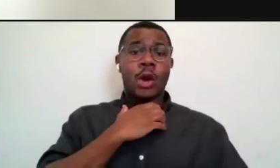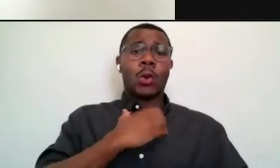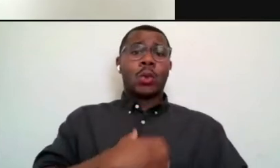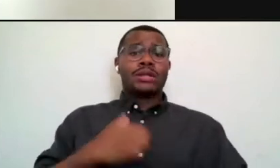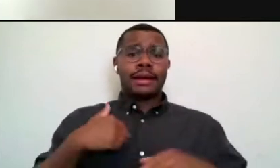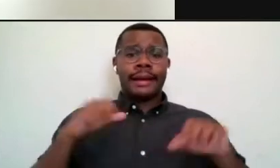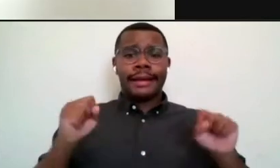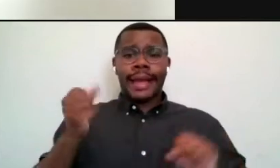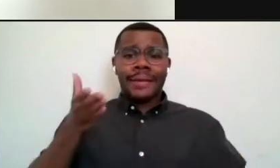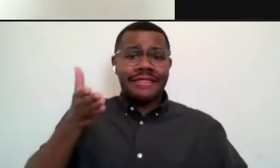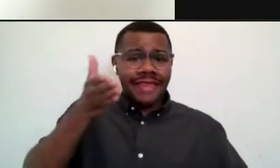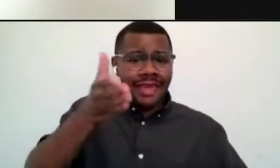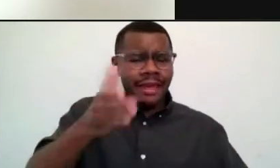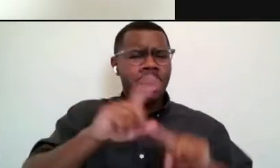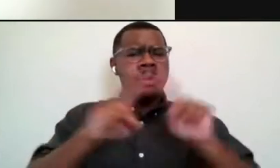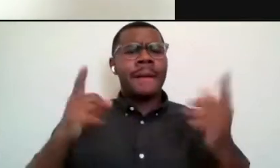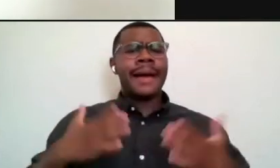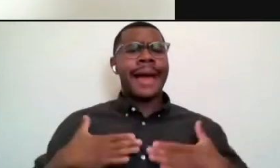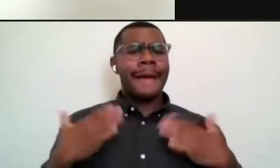this on here.